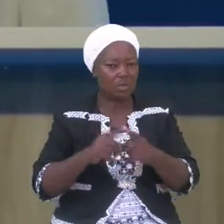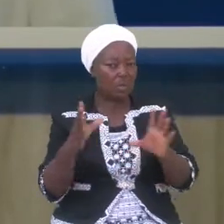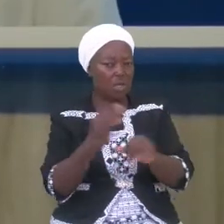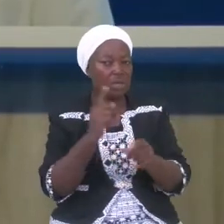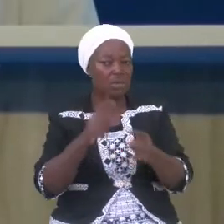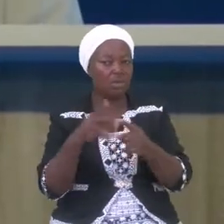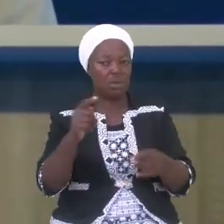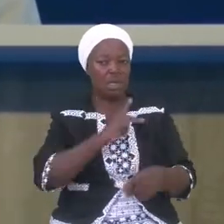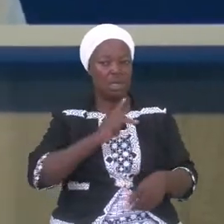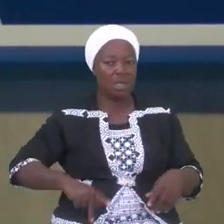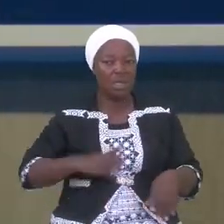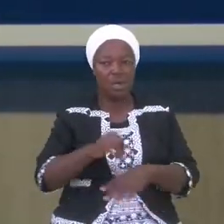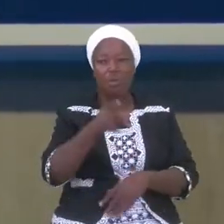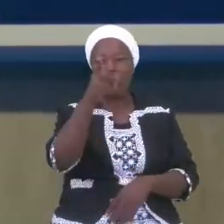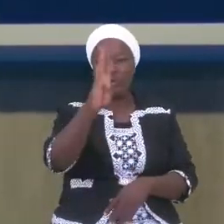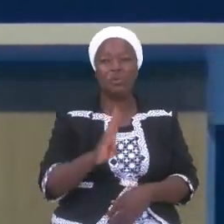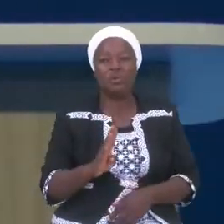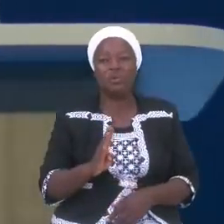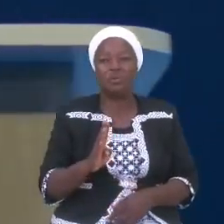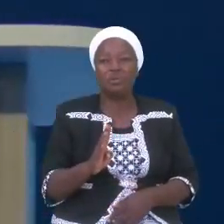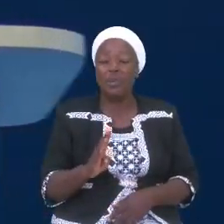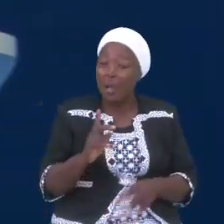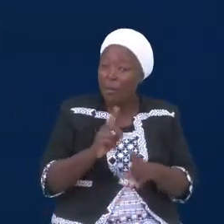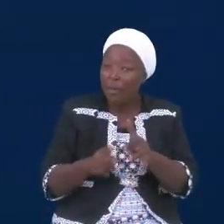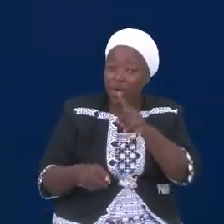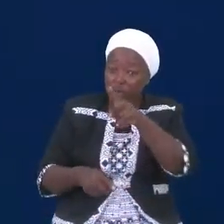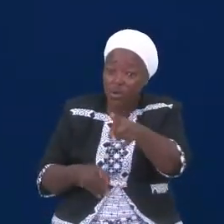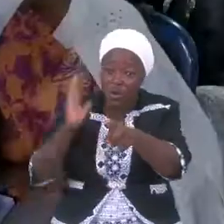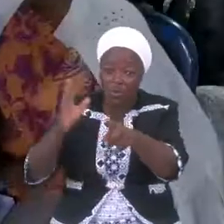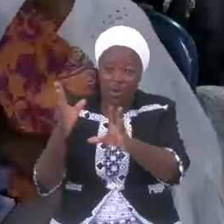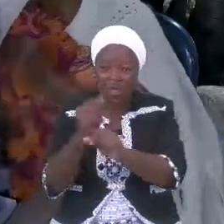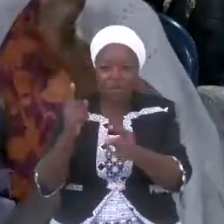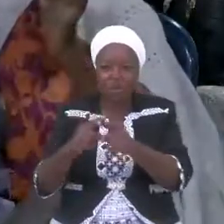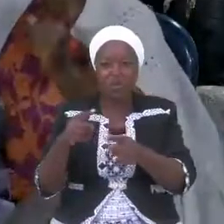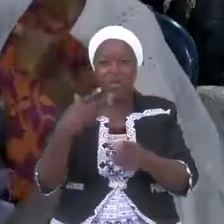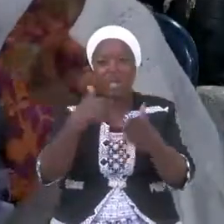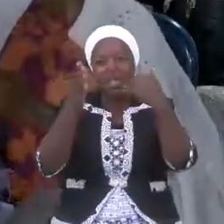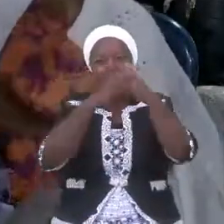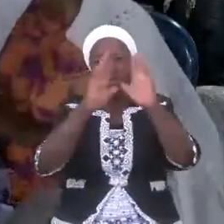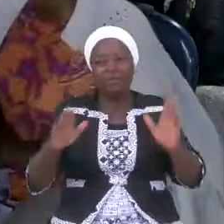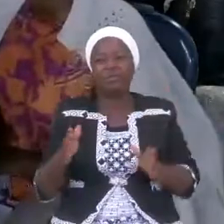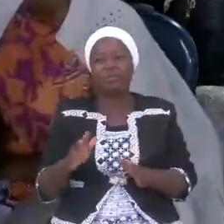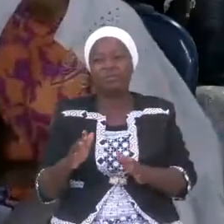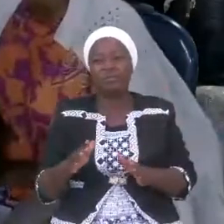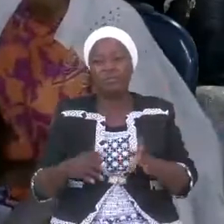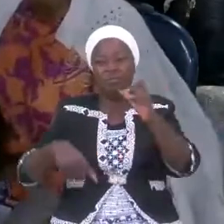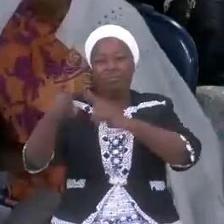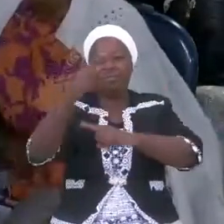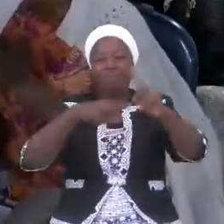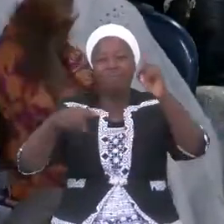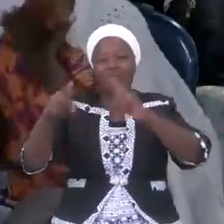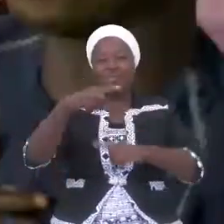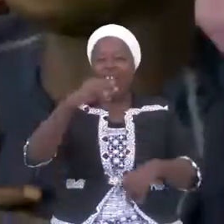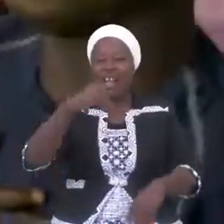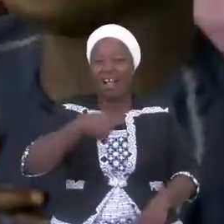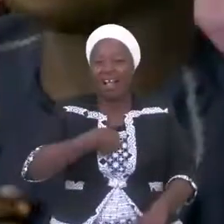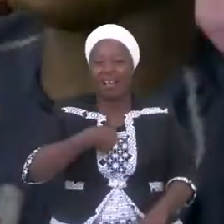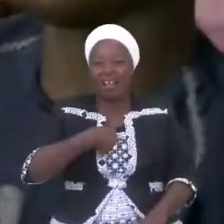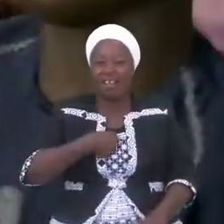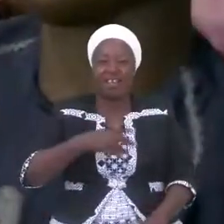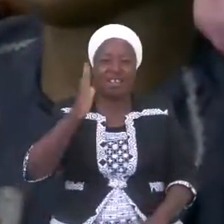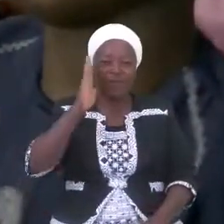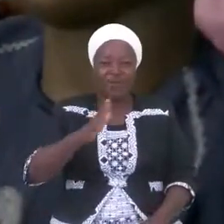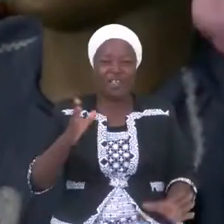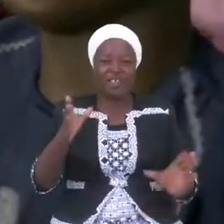to the kingdom of God. But you will get to the kingdom of God. I will get